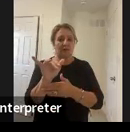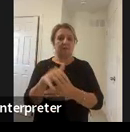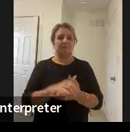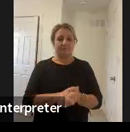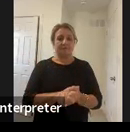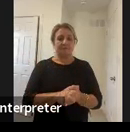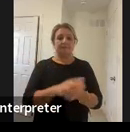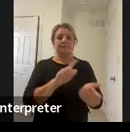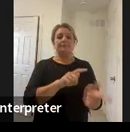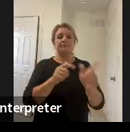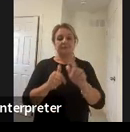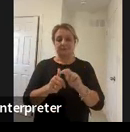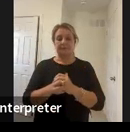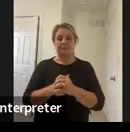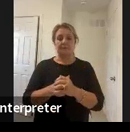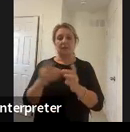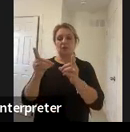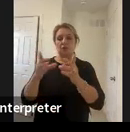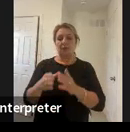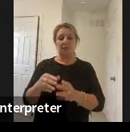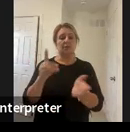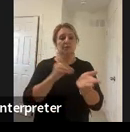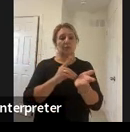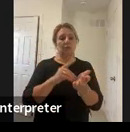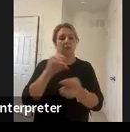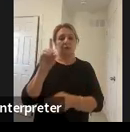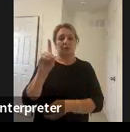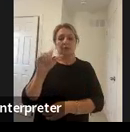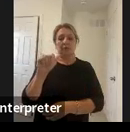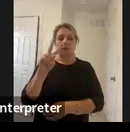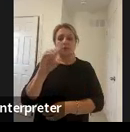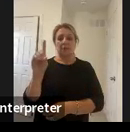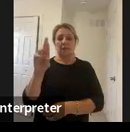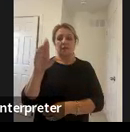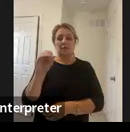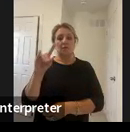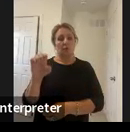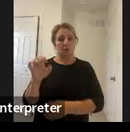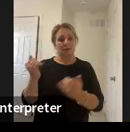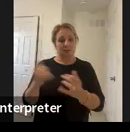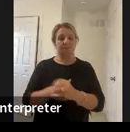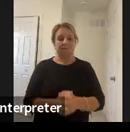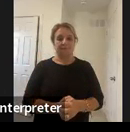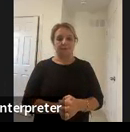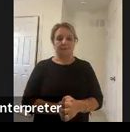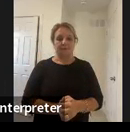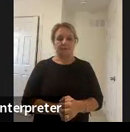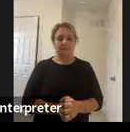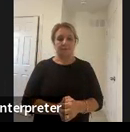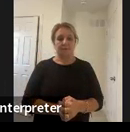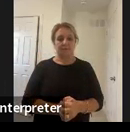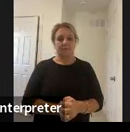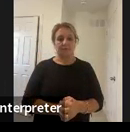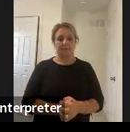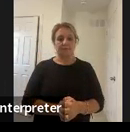I'll return it back to our health director, Dr. David Rose, to rejoin our conversation. Thank